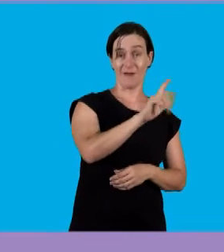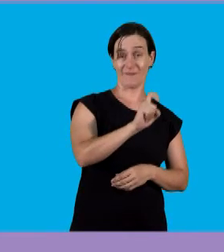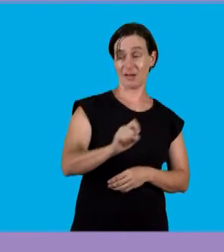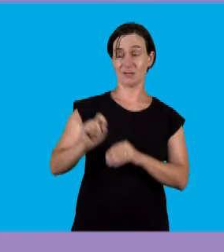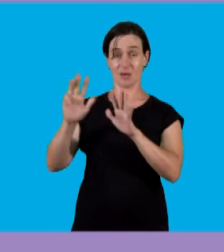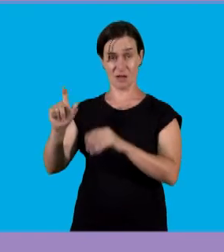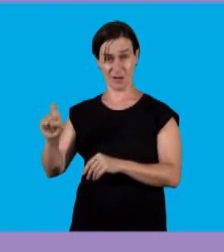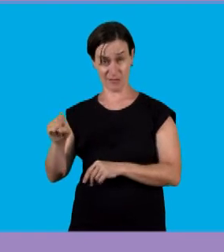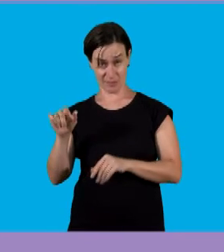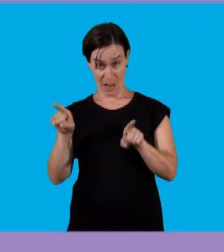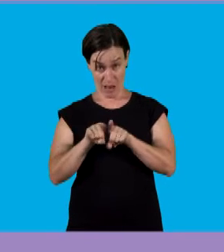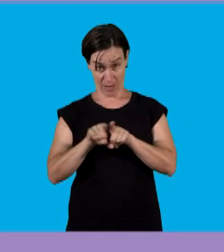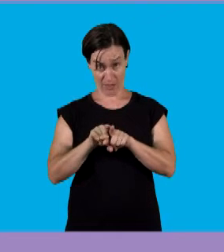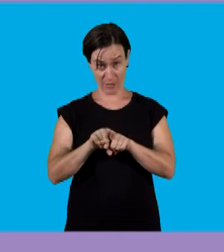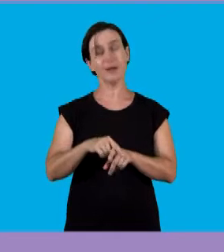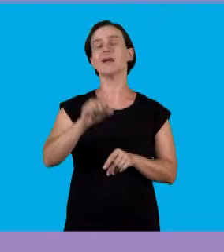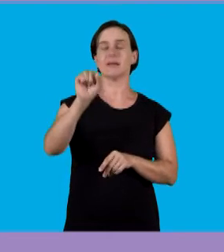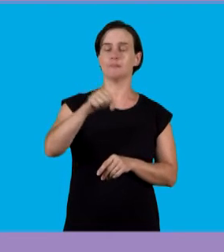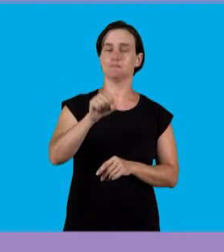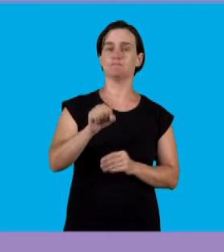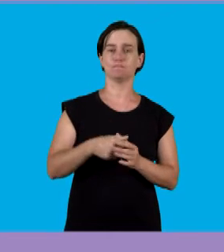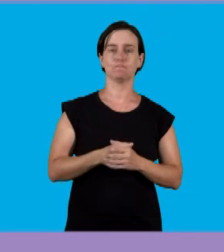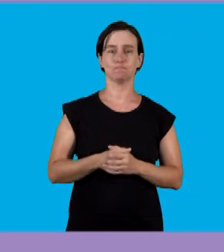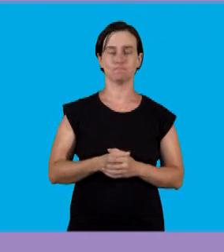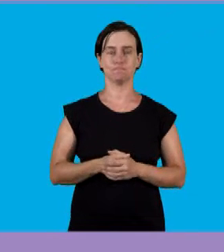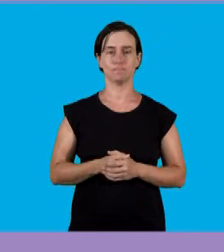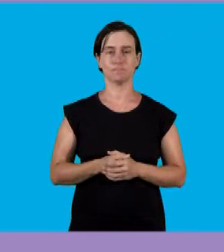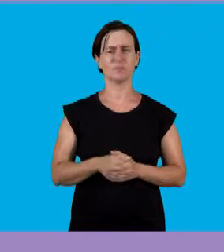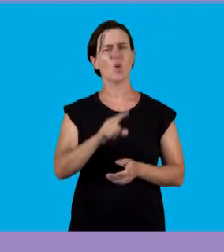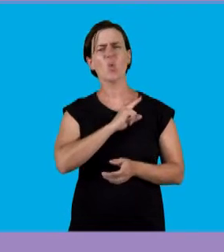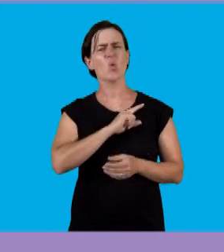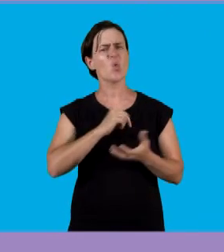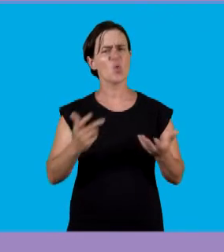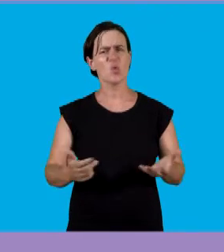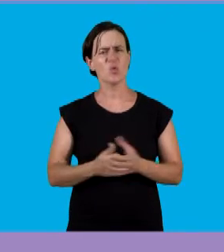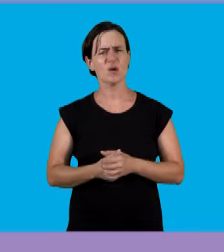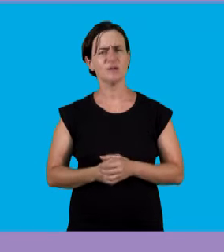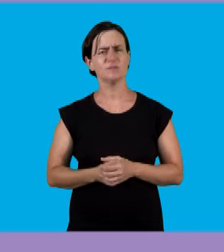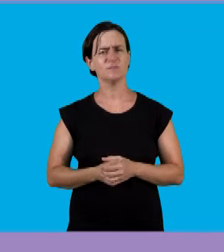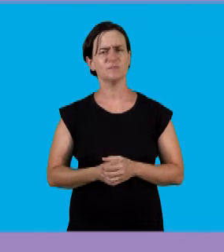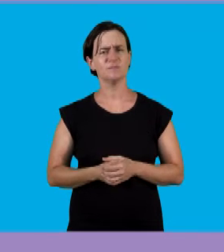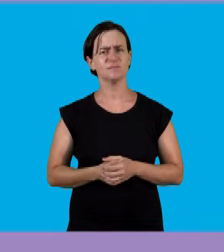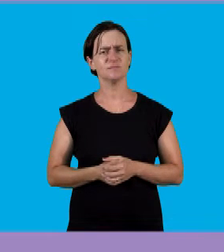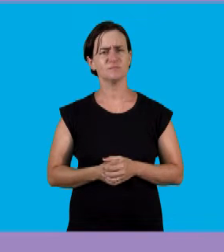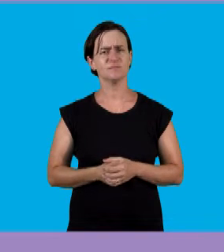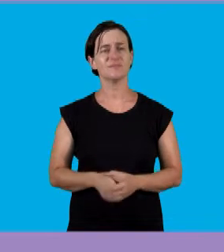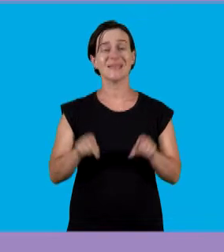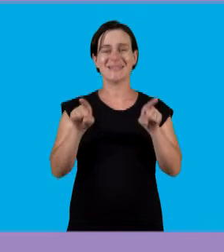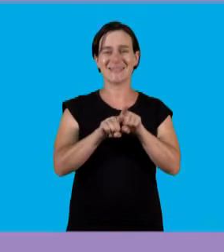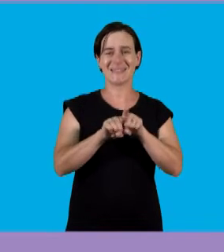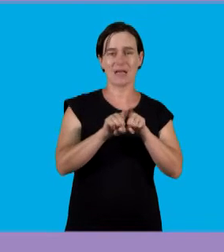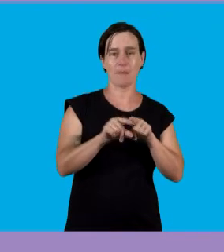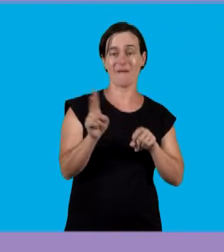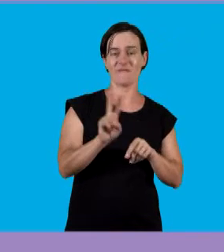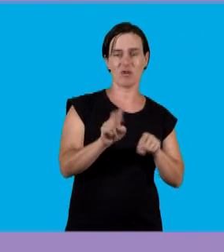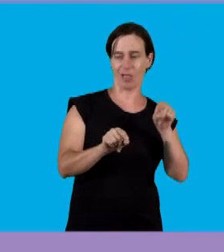there with 5x and 9x. Are they like terms? Yes, they are like terms, and the reason why we are saying they are like terms